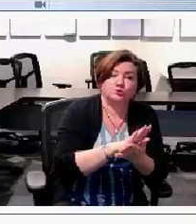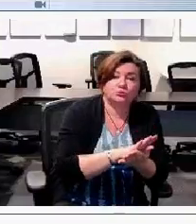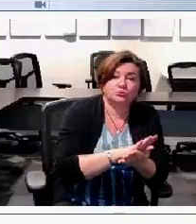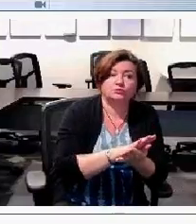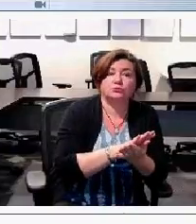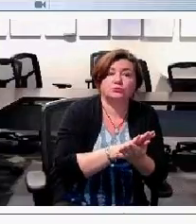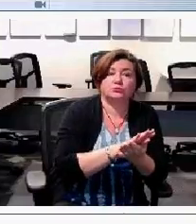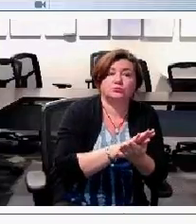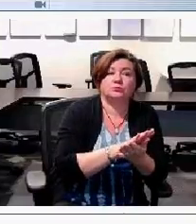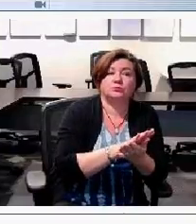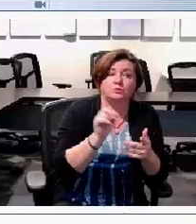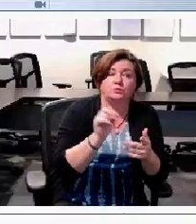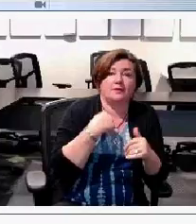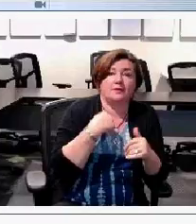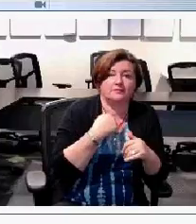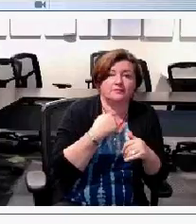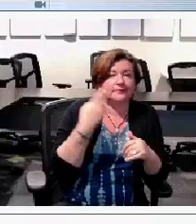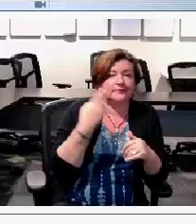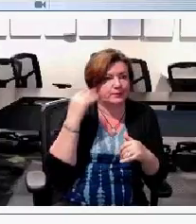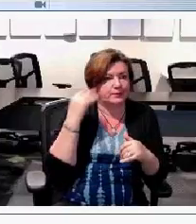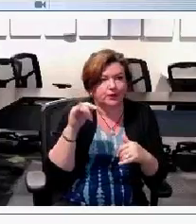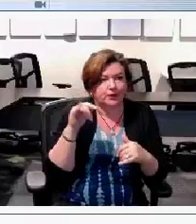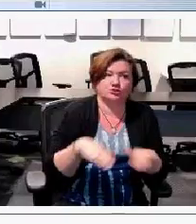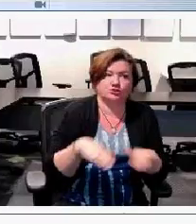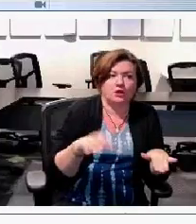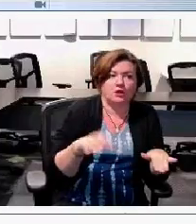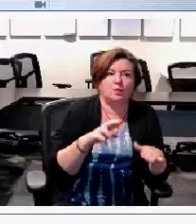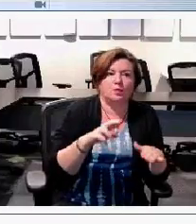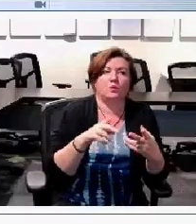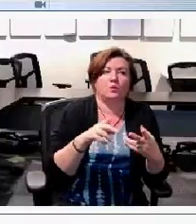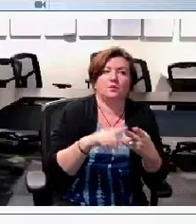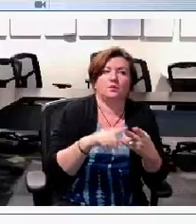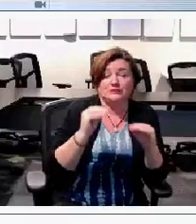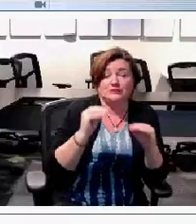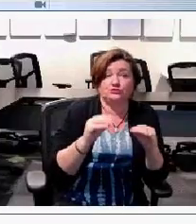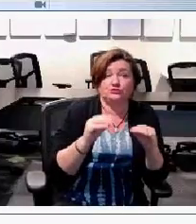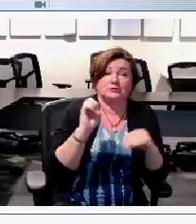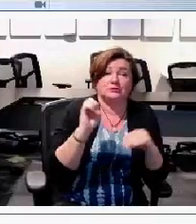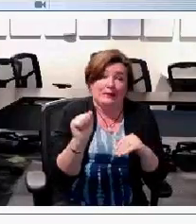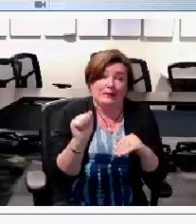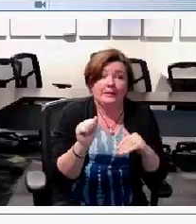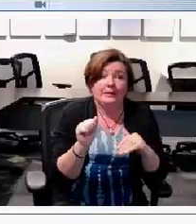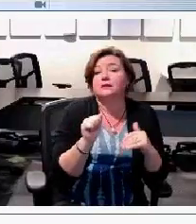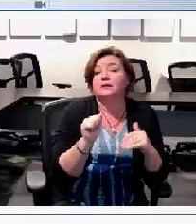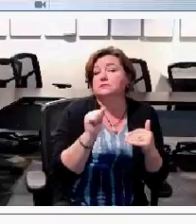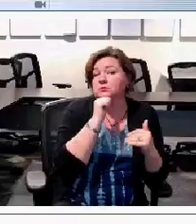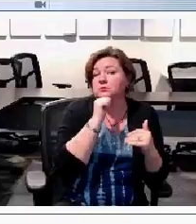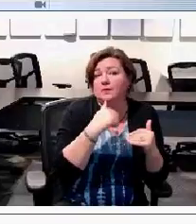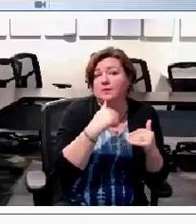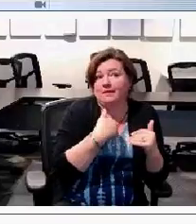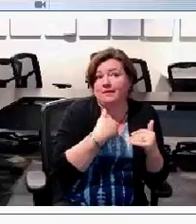that have a hearing impaired child and their teachers and assistants who may have not had a child in their classroom